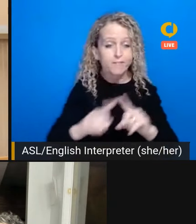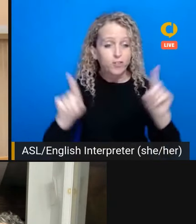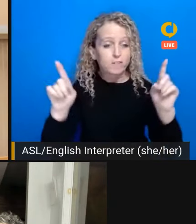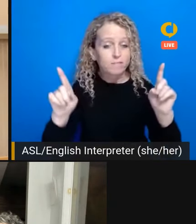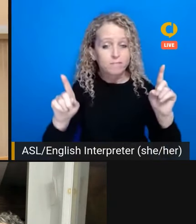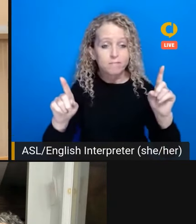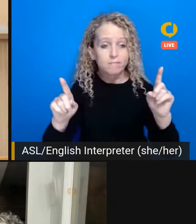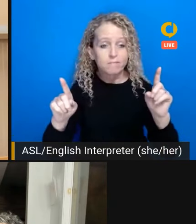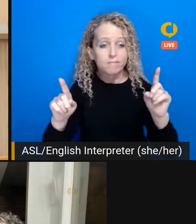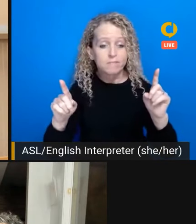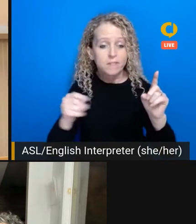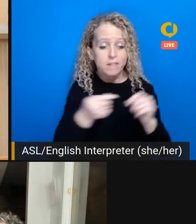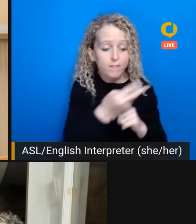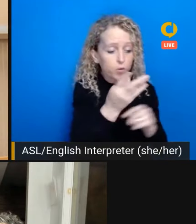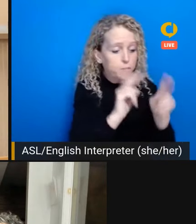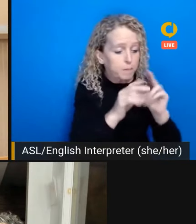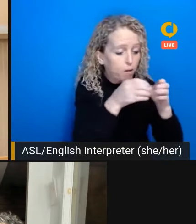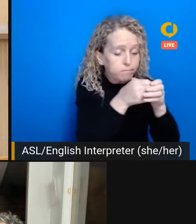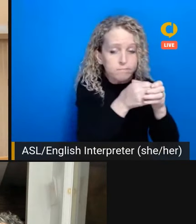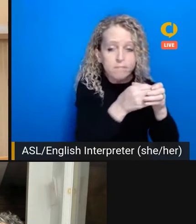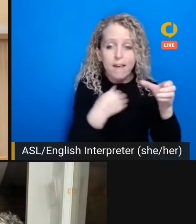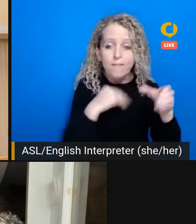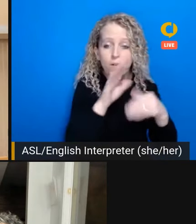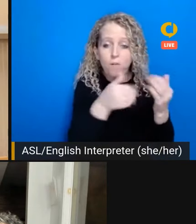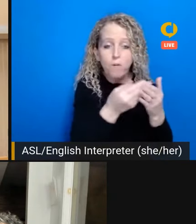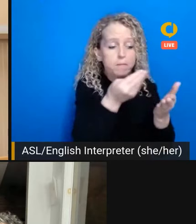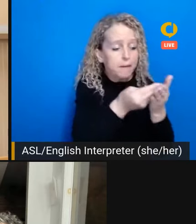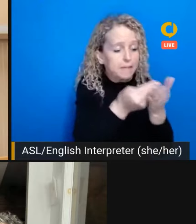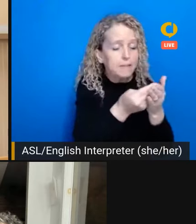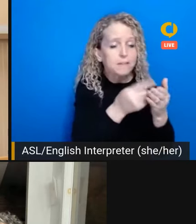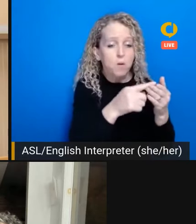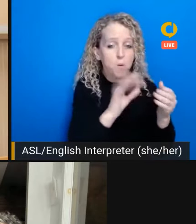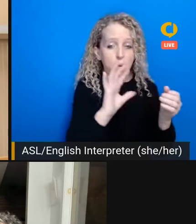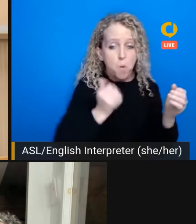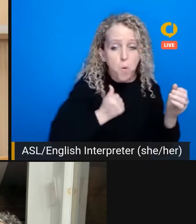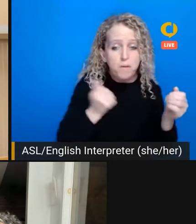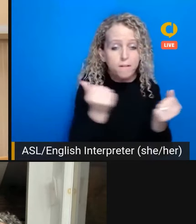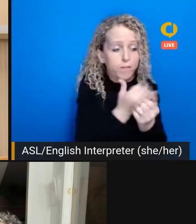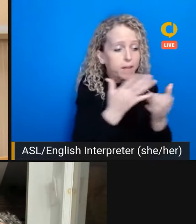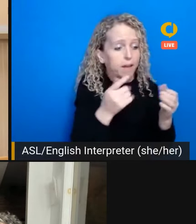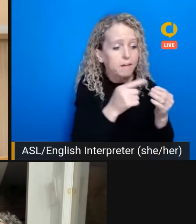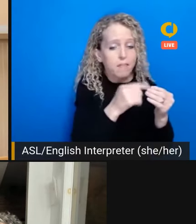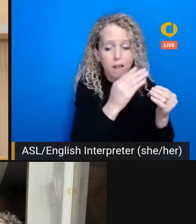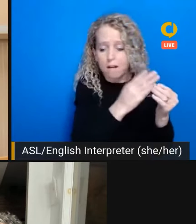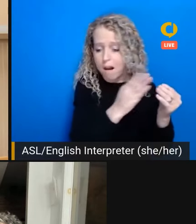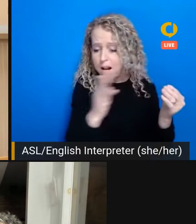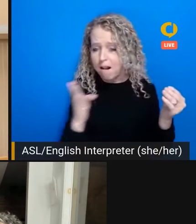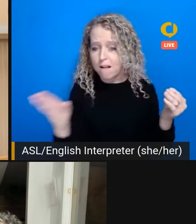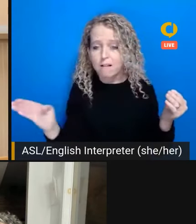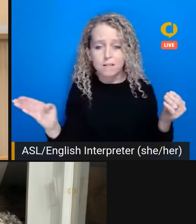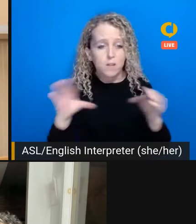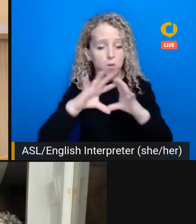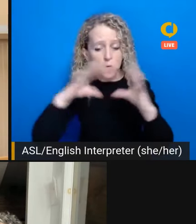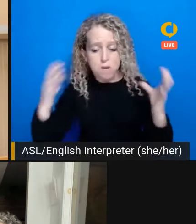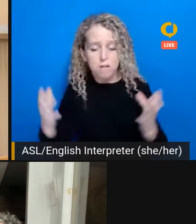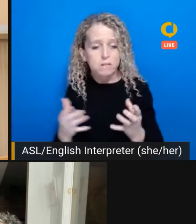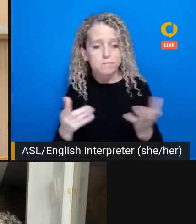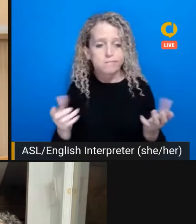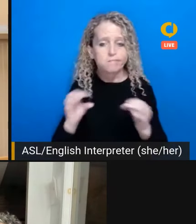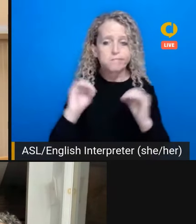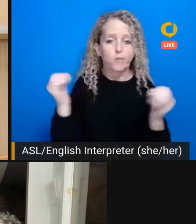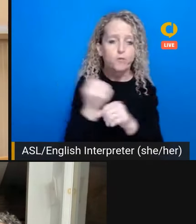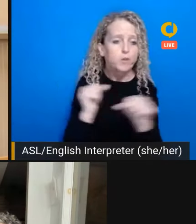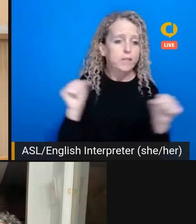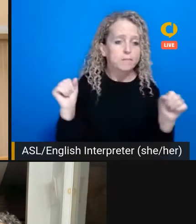all of the money, the aristocracy, and they owned everything and ran everything. And everyone else had very little freedom, very little ability to do anything. They had no